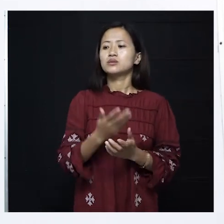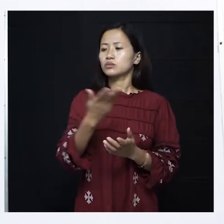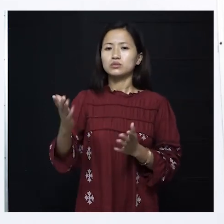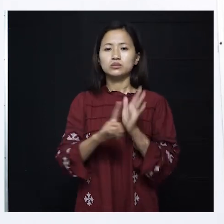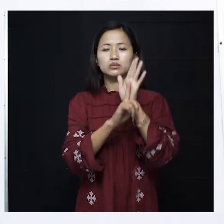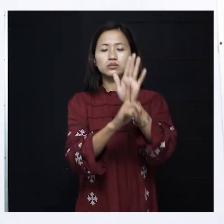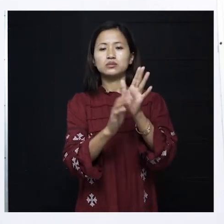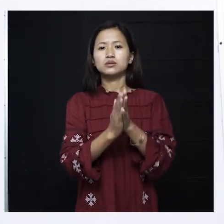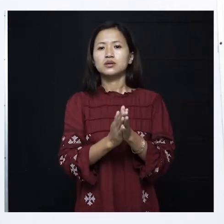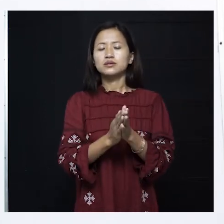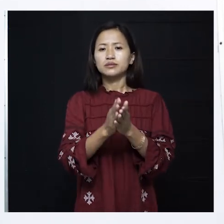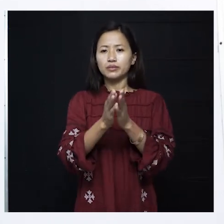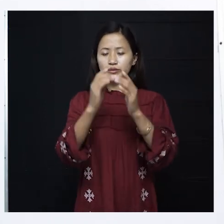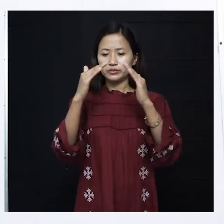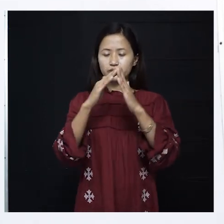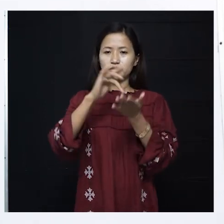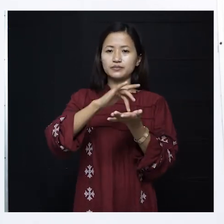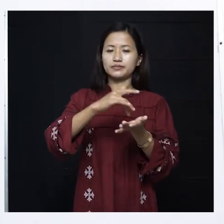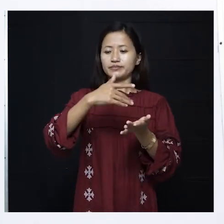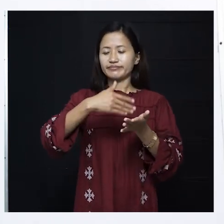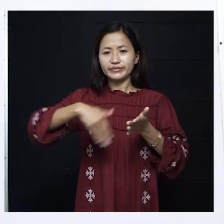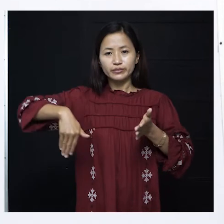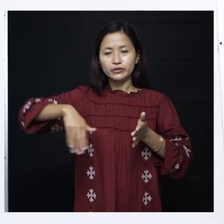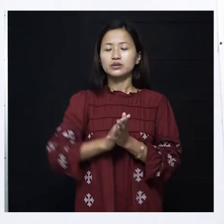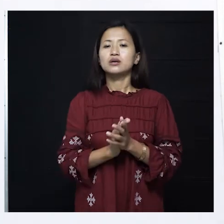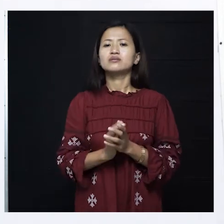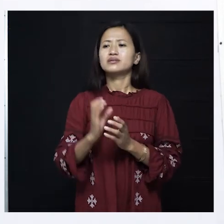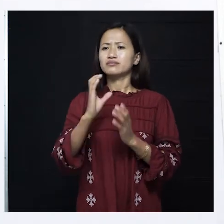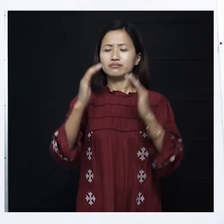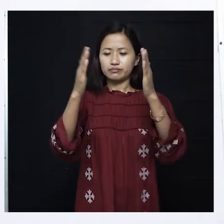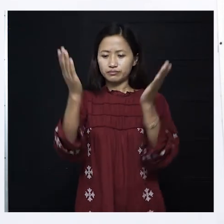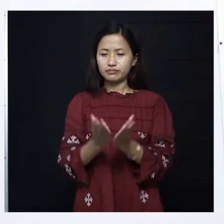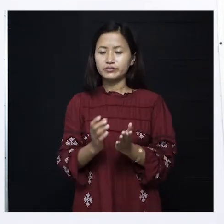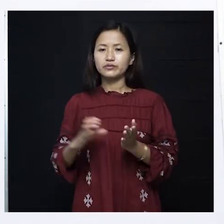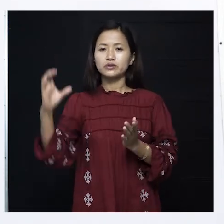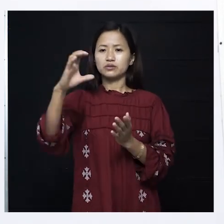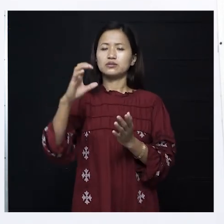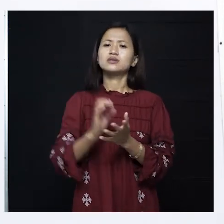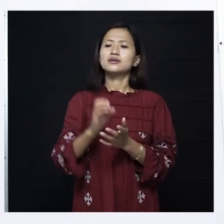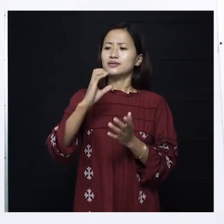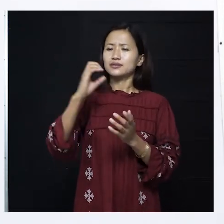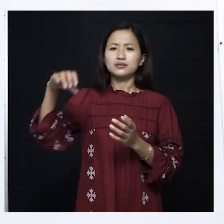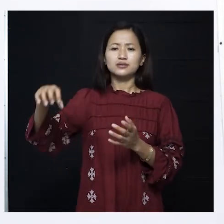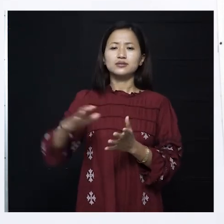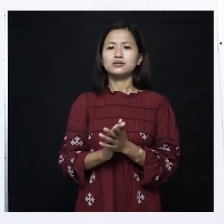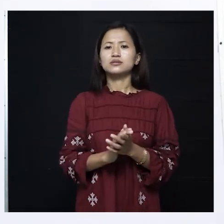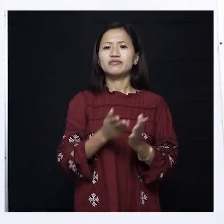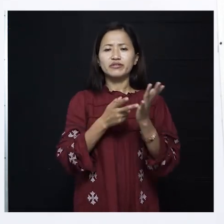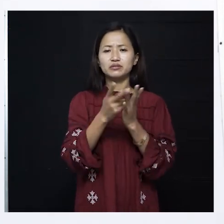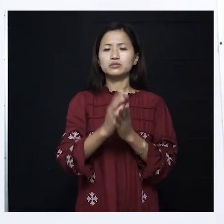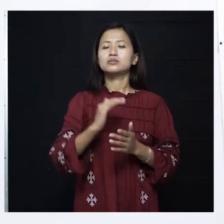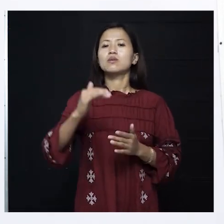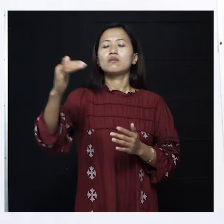are showing us the boundaries of a country or a state or a cities or town, village, and so on. Okay, so those